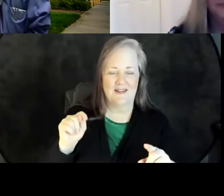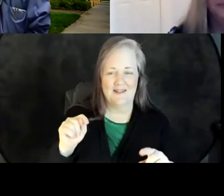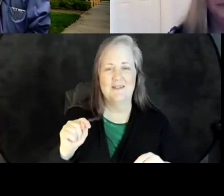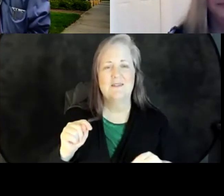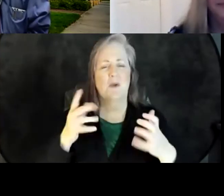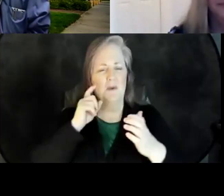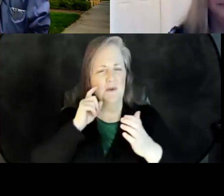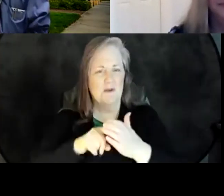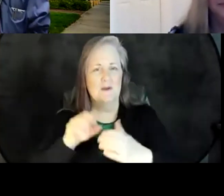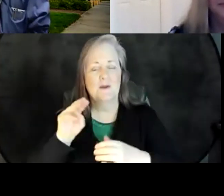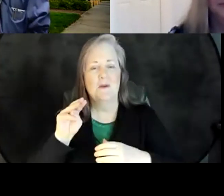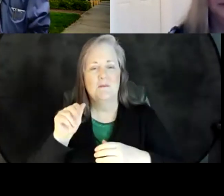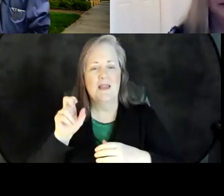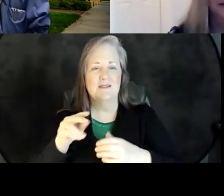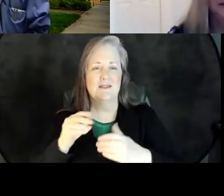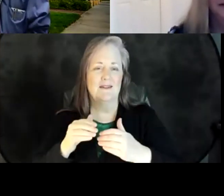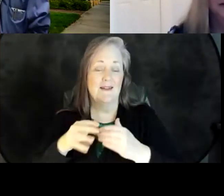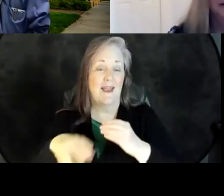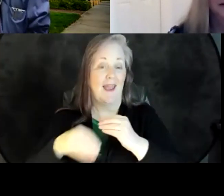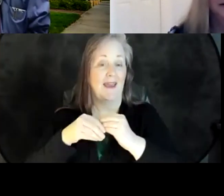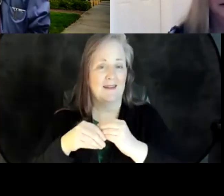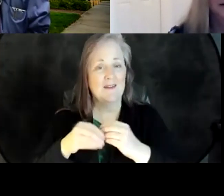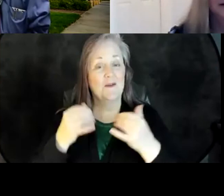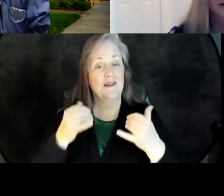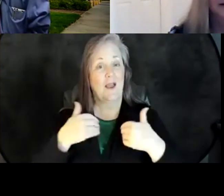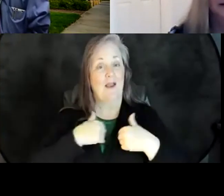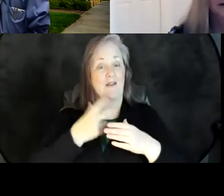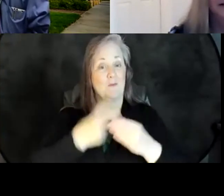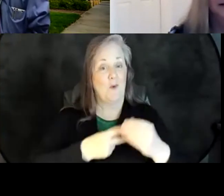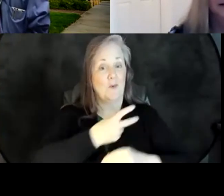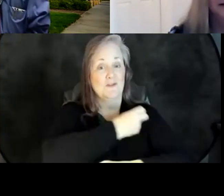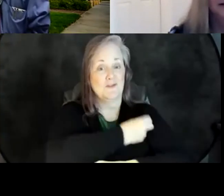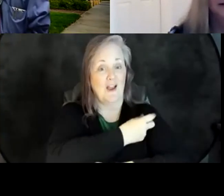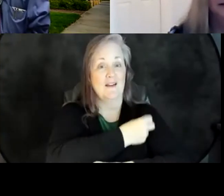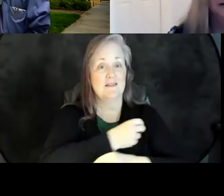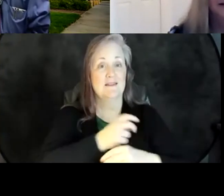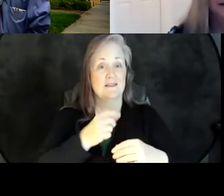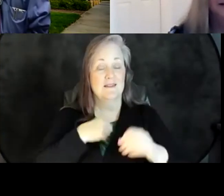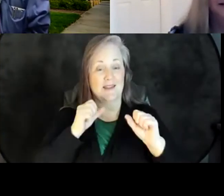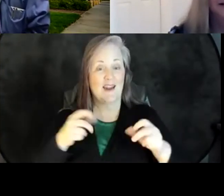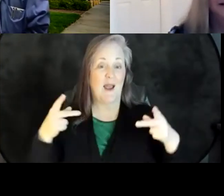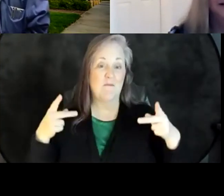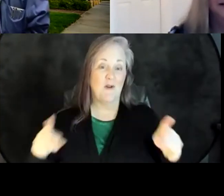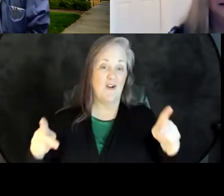acknowledge that Mason took it one step further and asked, now that I have both COVID shots, will I be able to party?